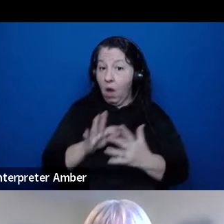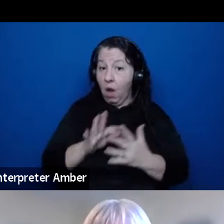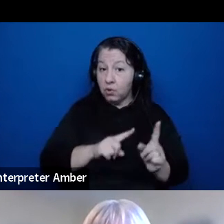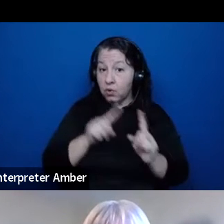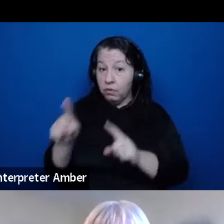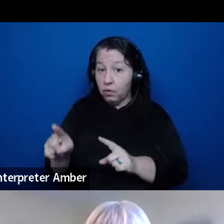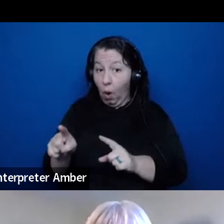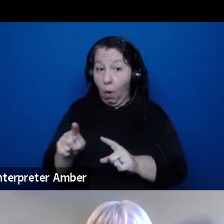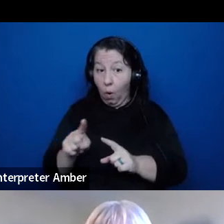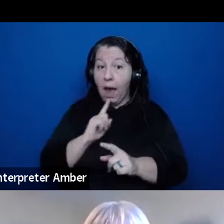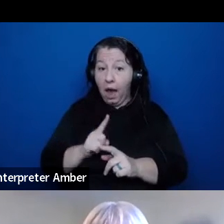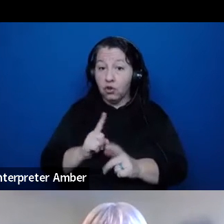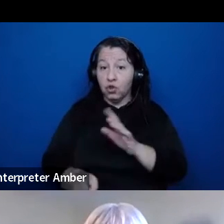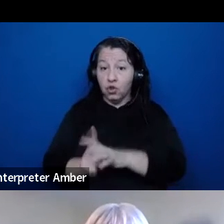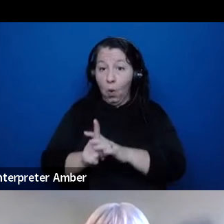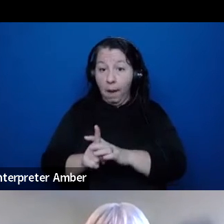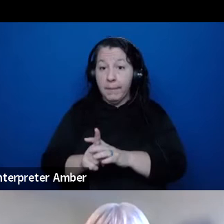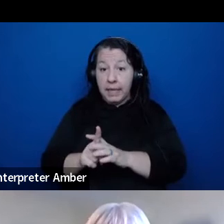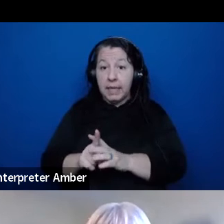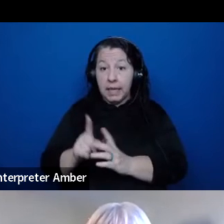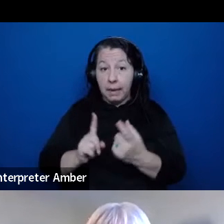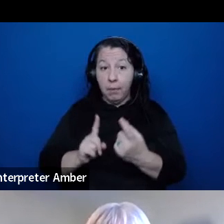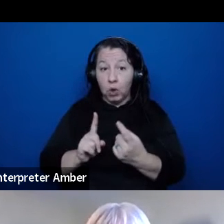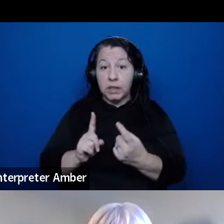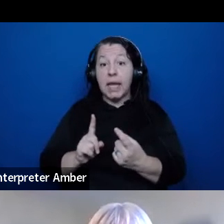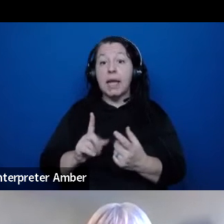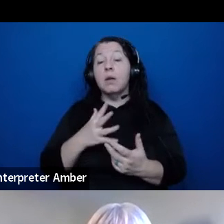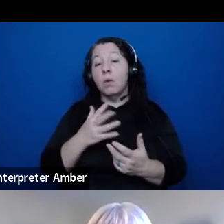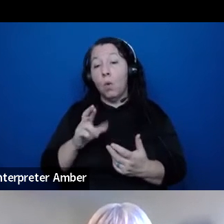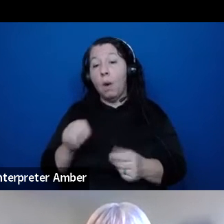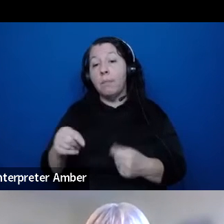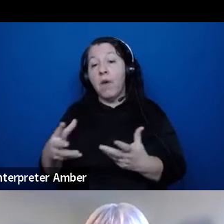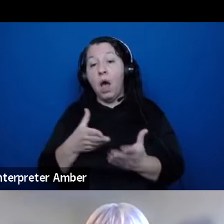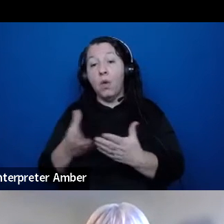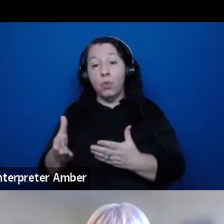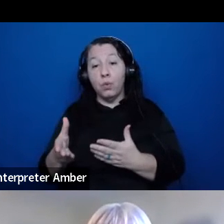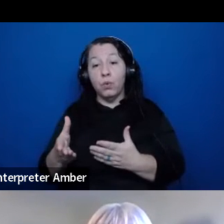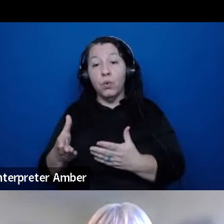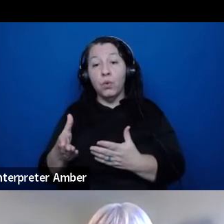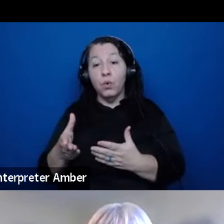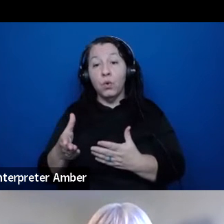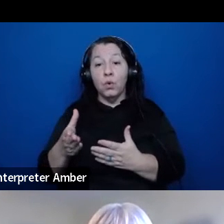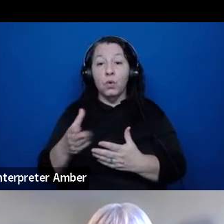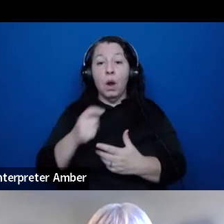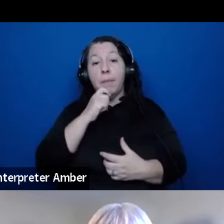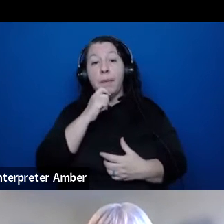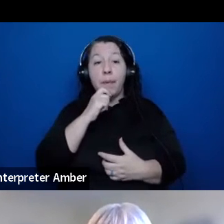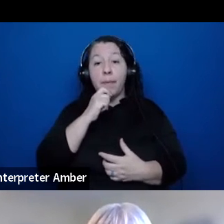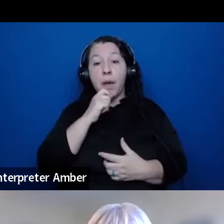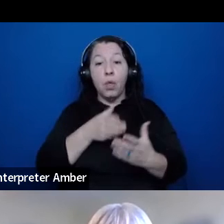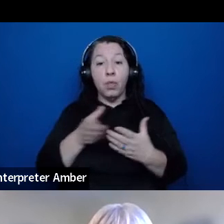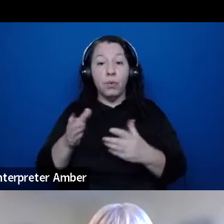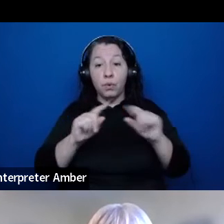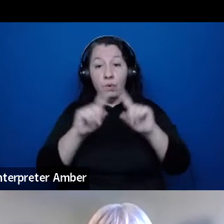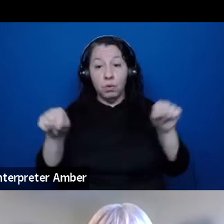or providing testimony virtually. So at least in the Senate, there will be an opportunity for the public to speak and